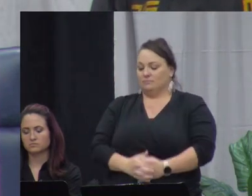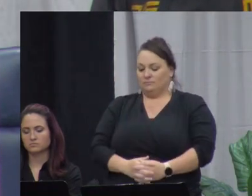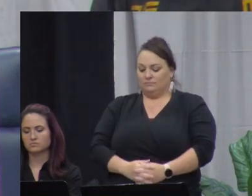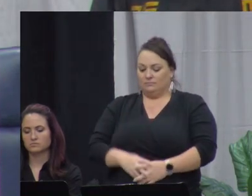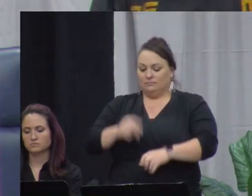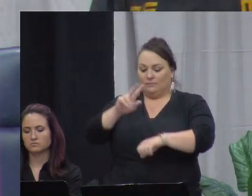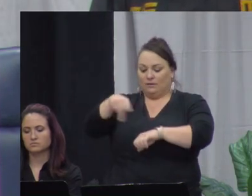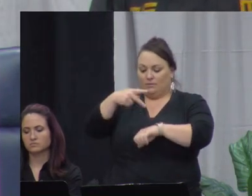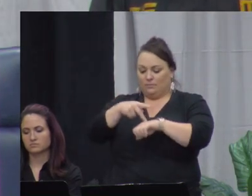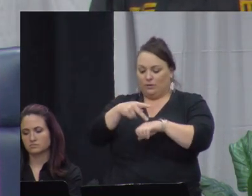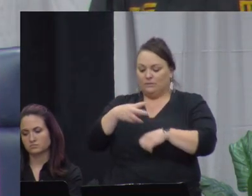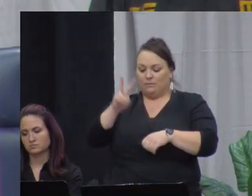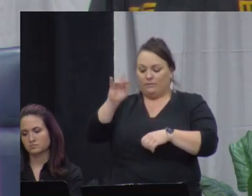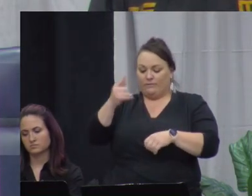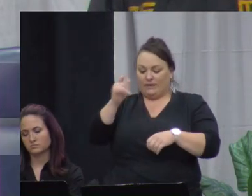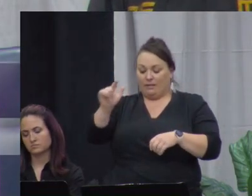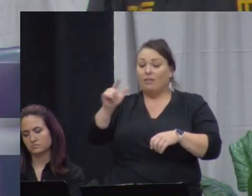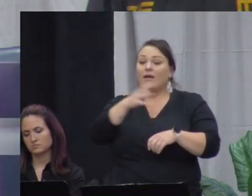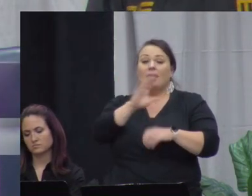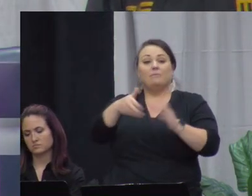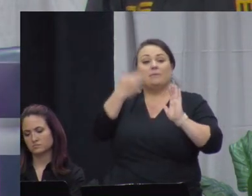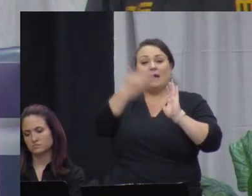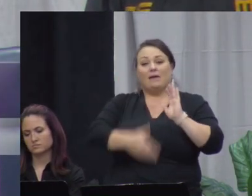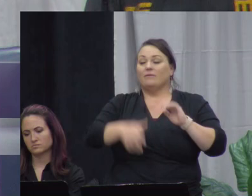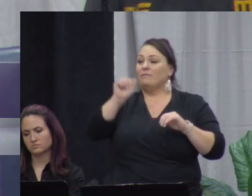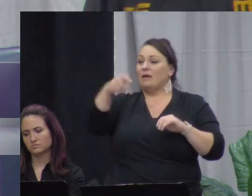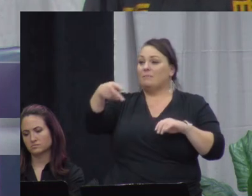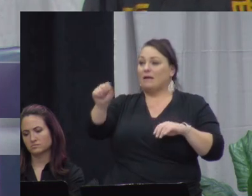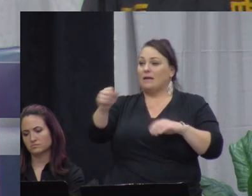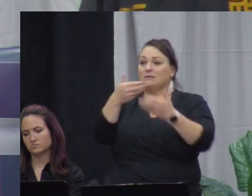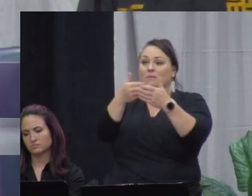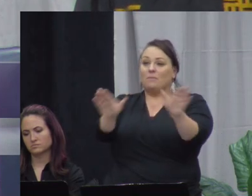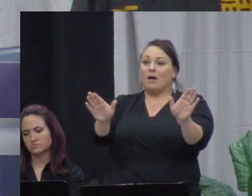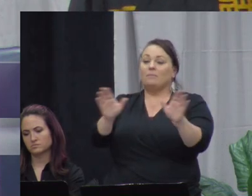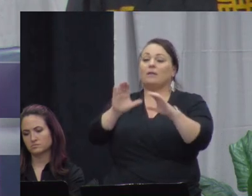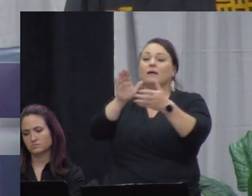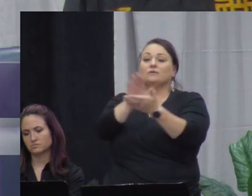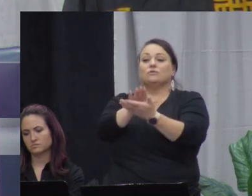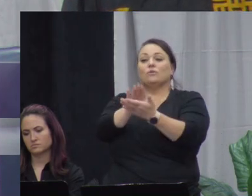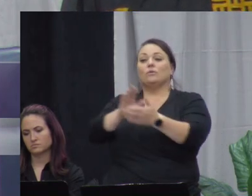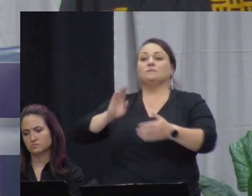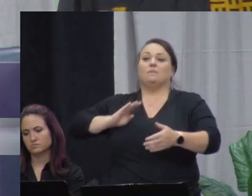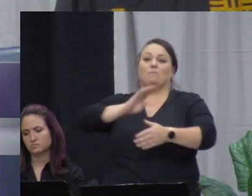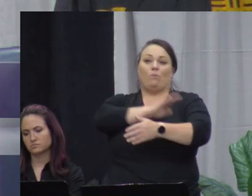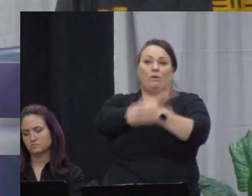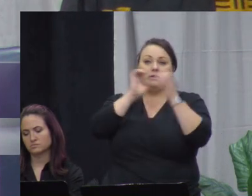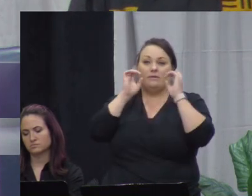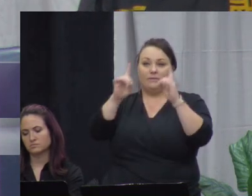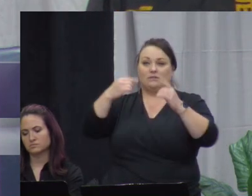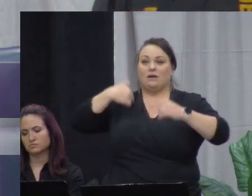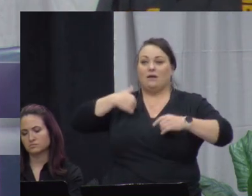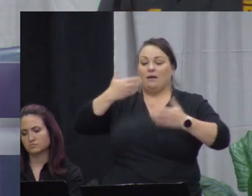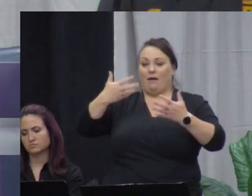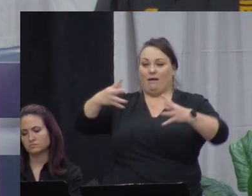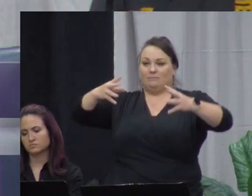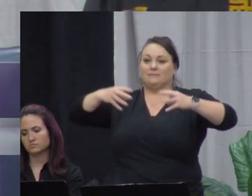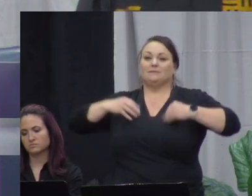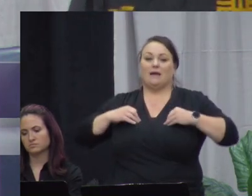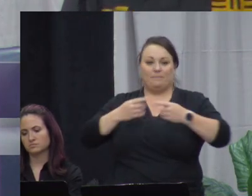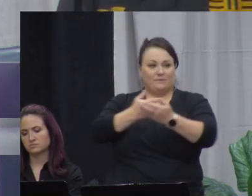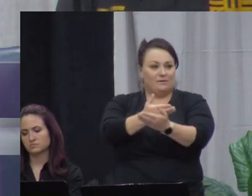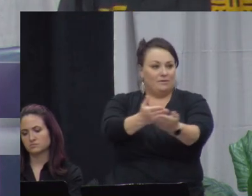Principal Vigil, and on behalf of the Albuquerque Public Schools Board of Education, I accept